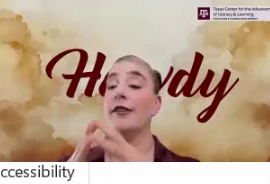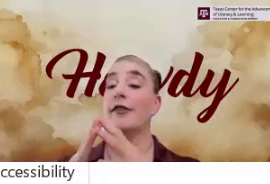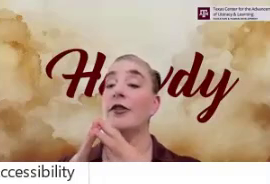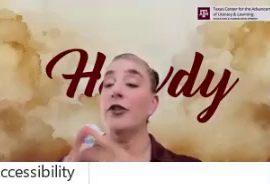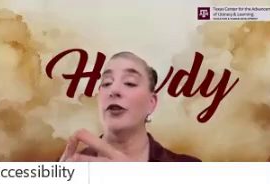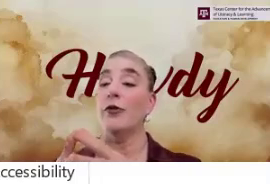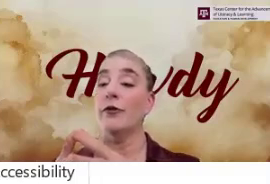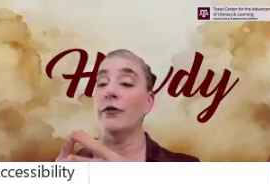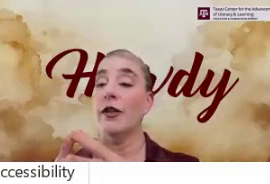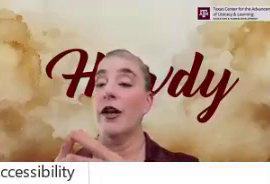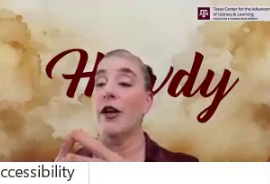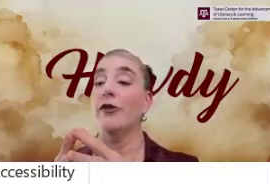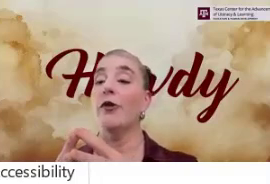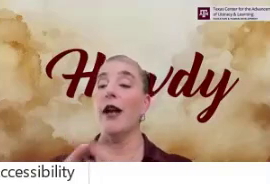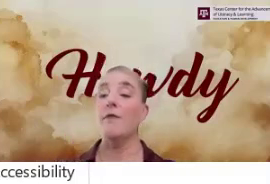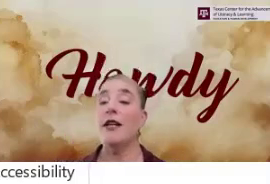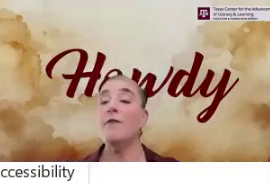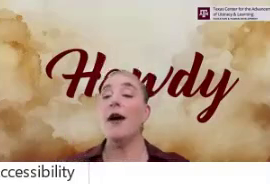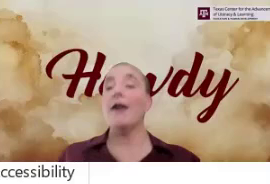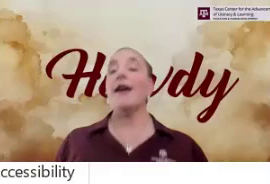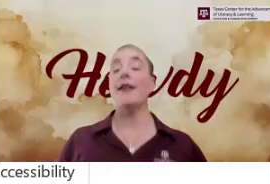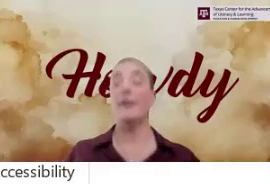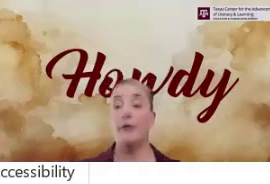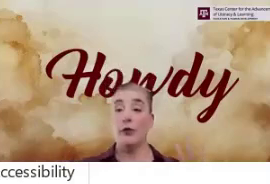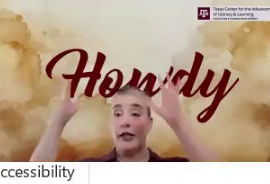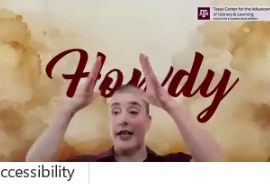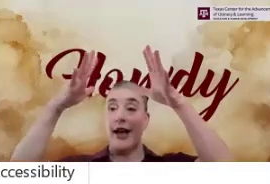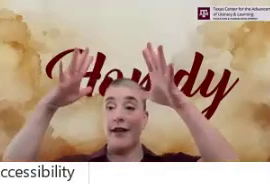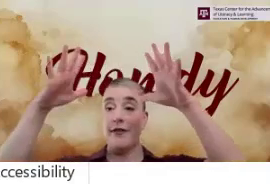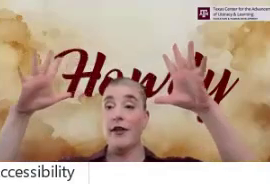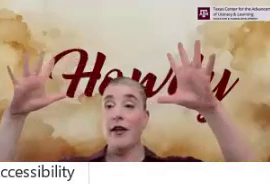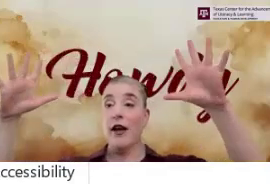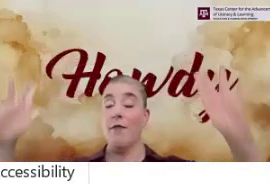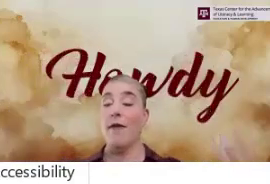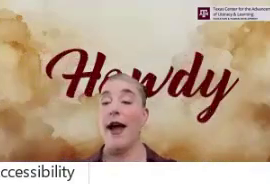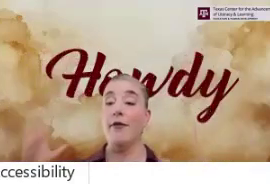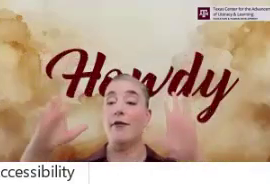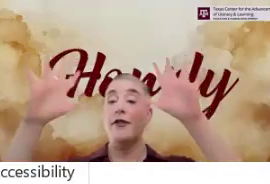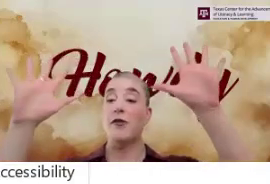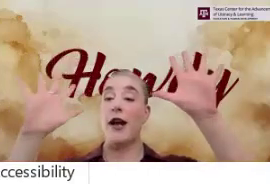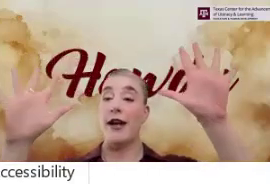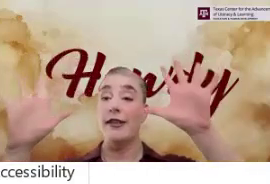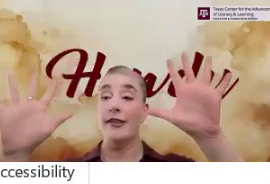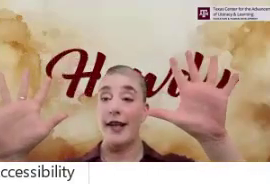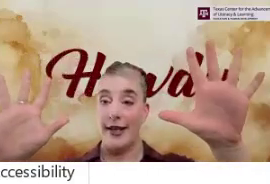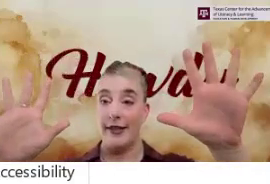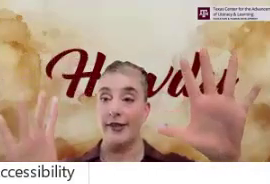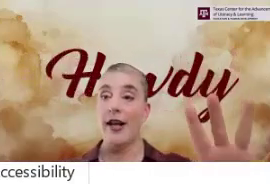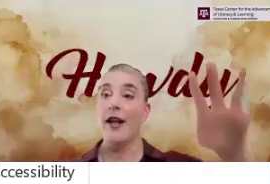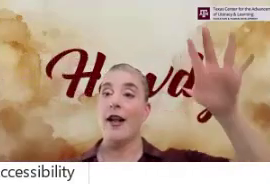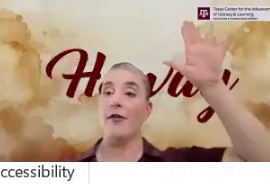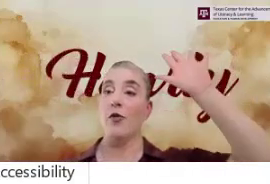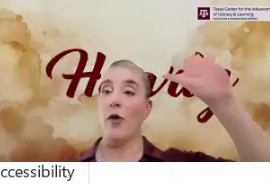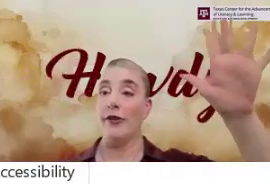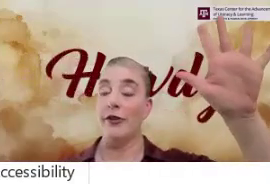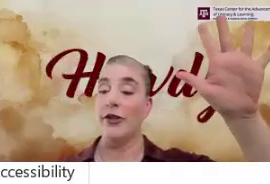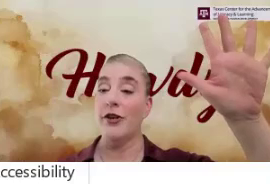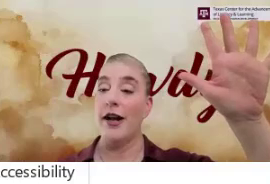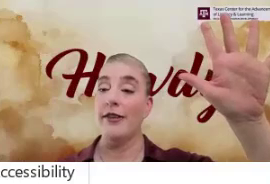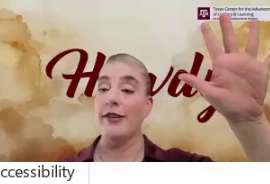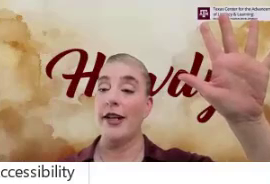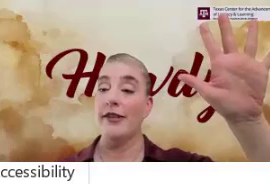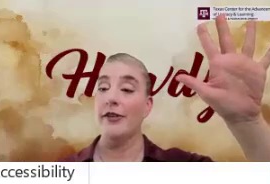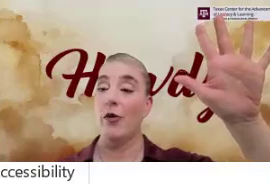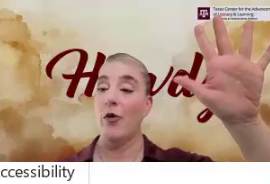without text too. So what I mean by that is I'm looking at a map of the United States, and the